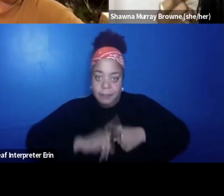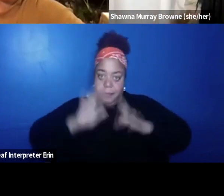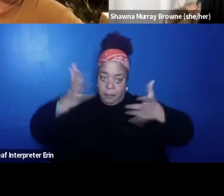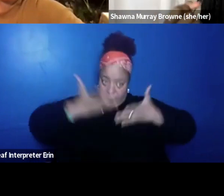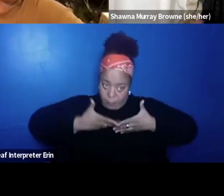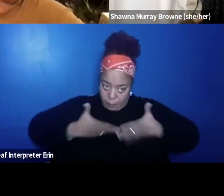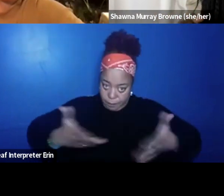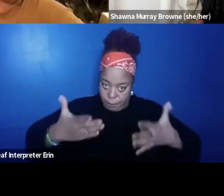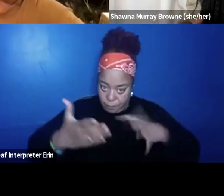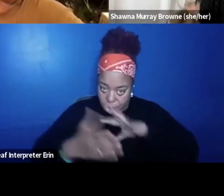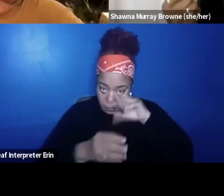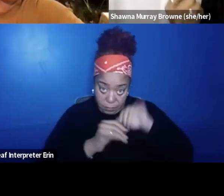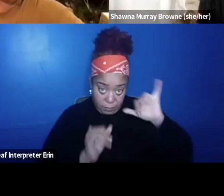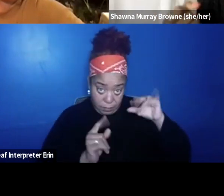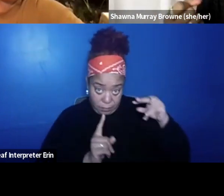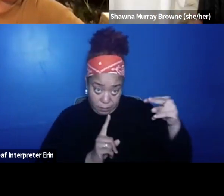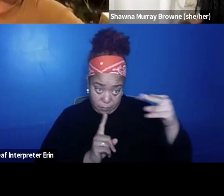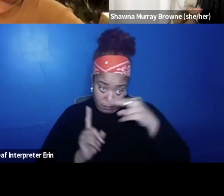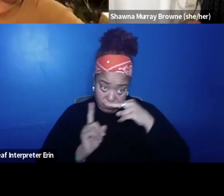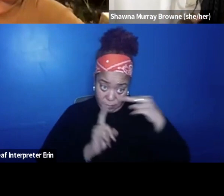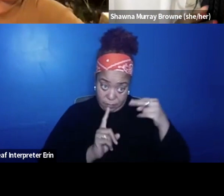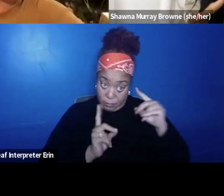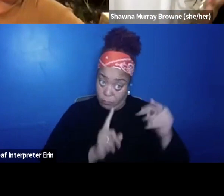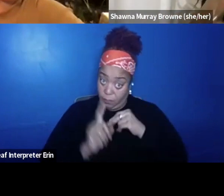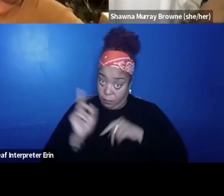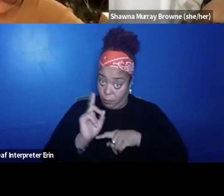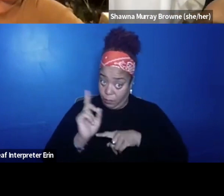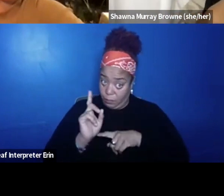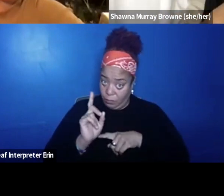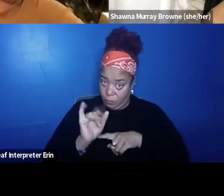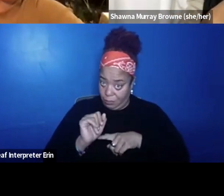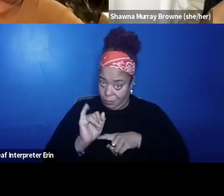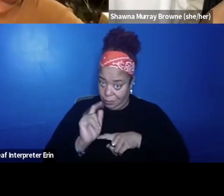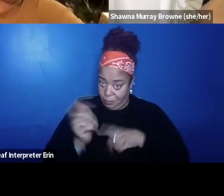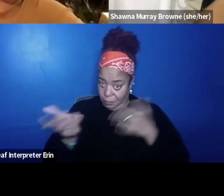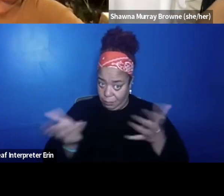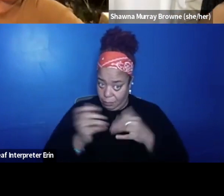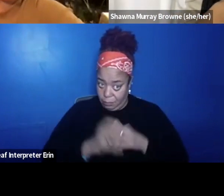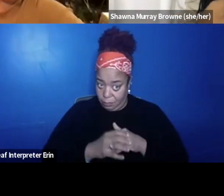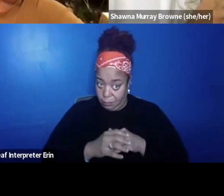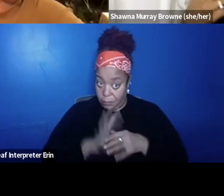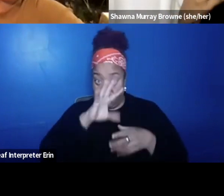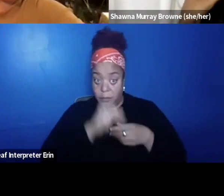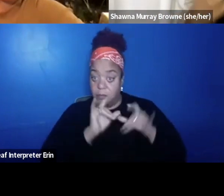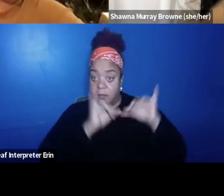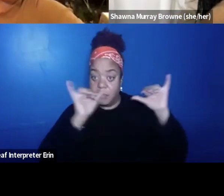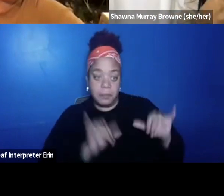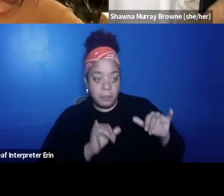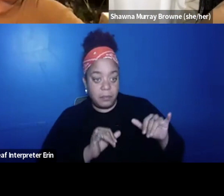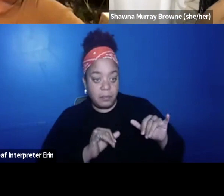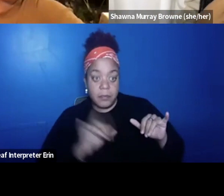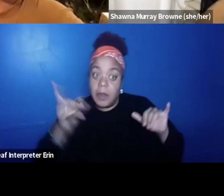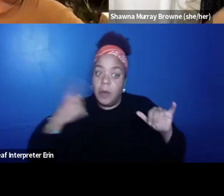where surveillance lies. And this is true both inside systems where we are enacting